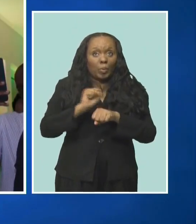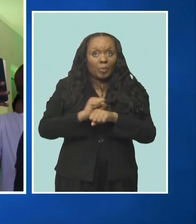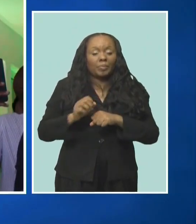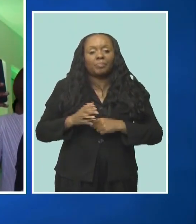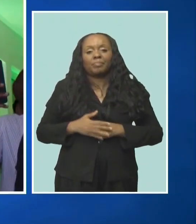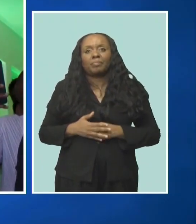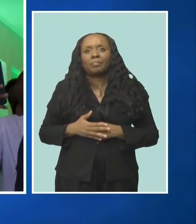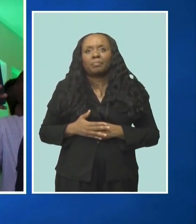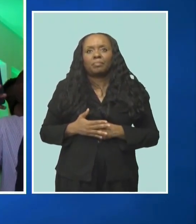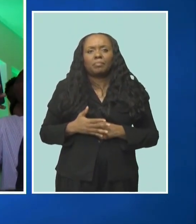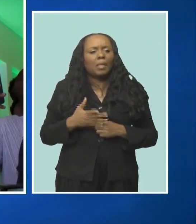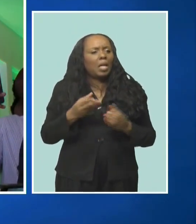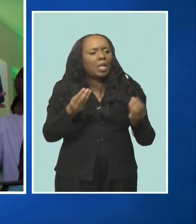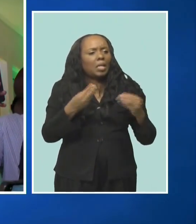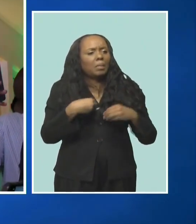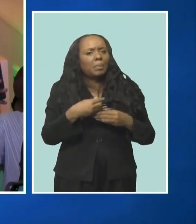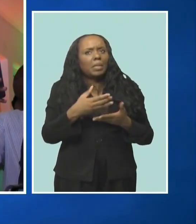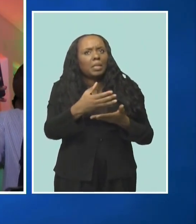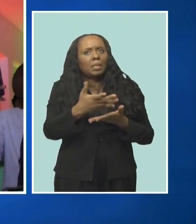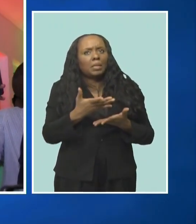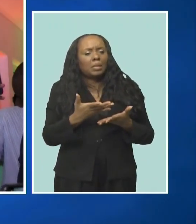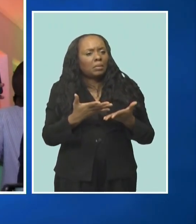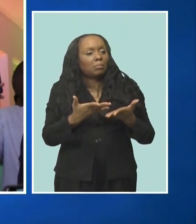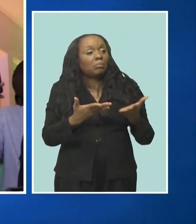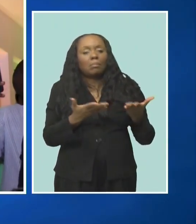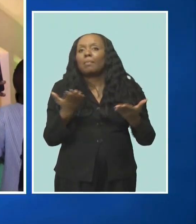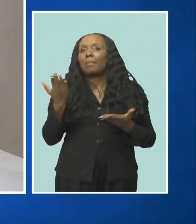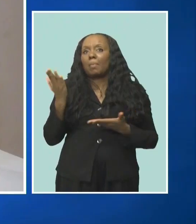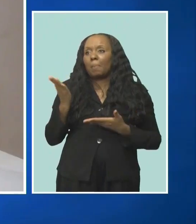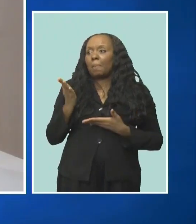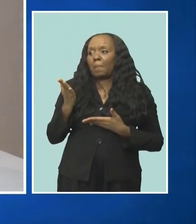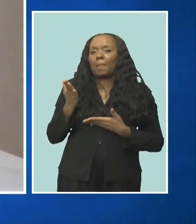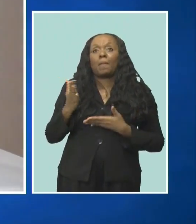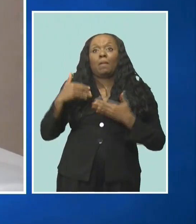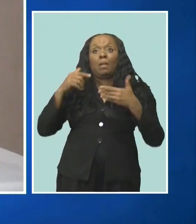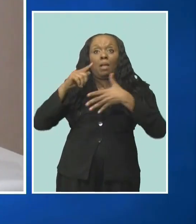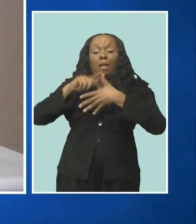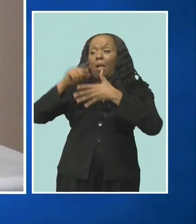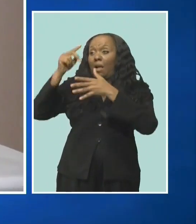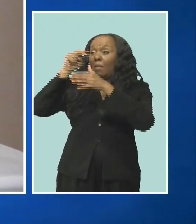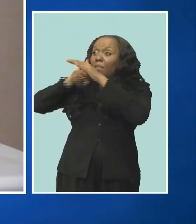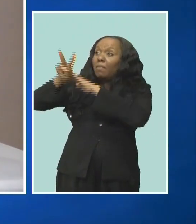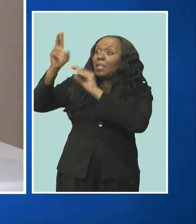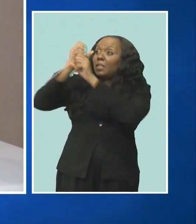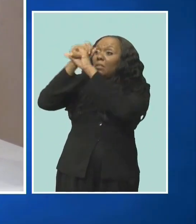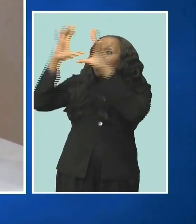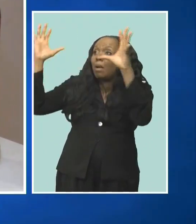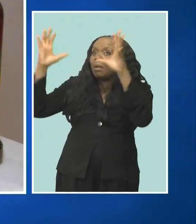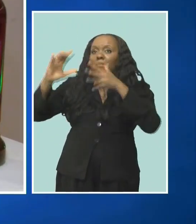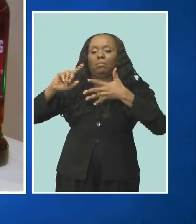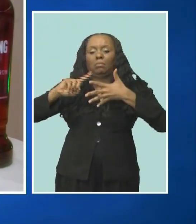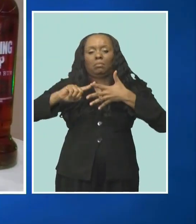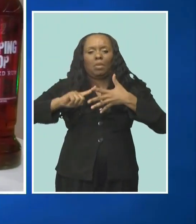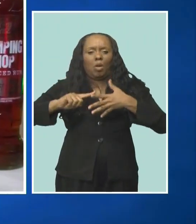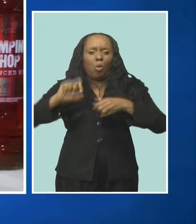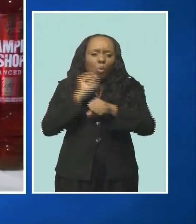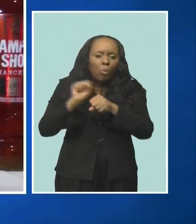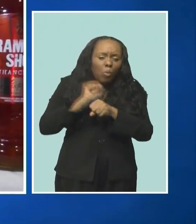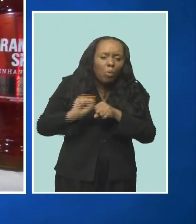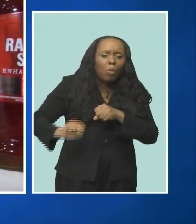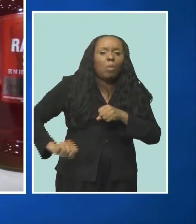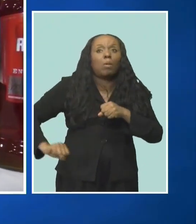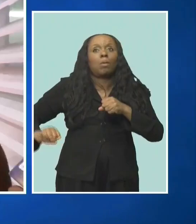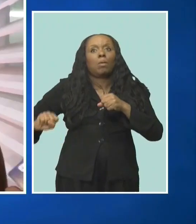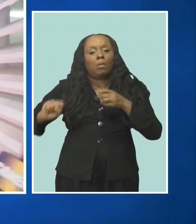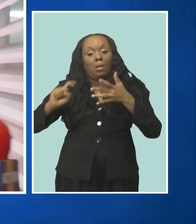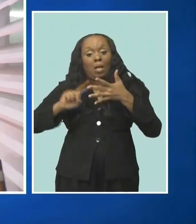please. So with the vision and the hard work, you get the success.